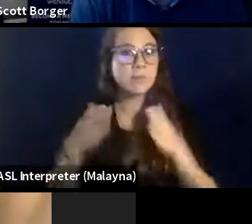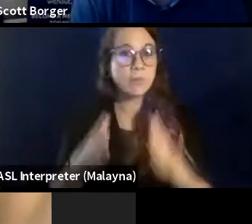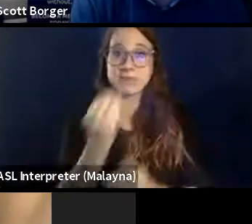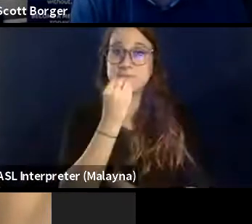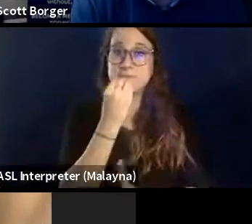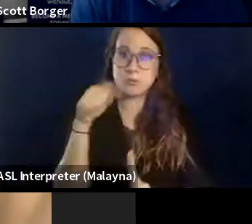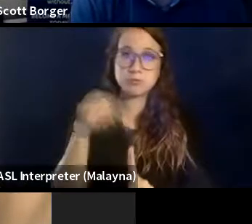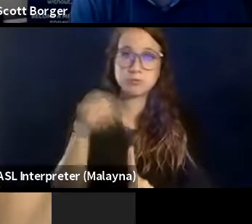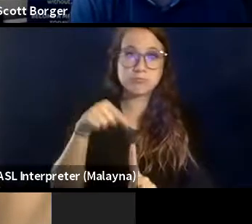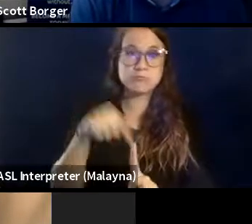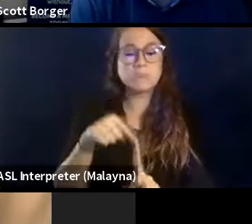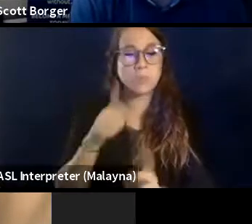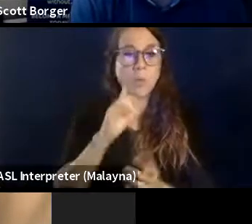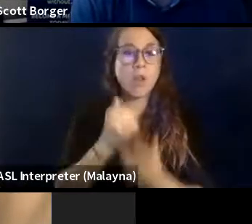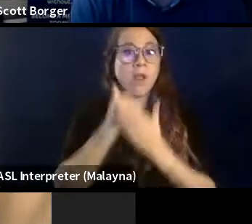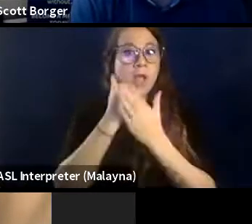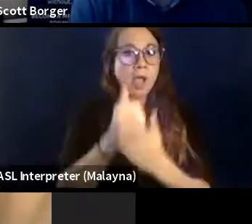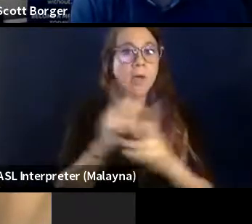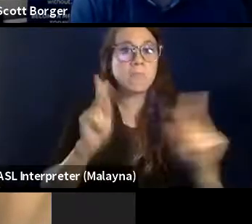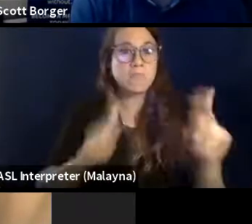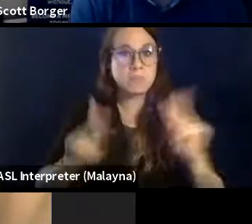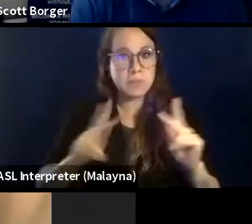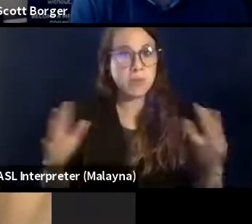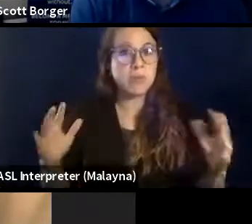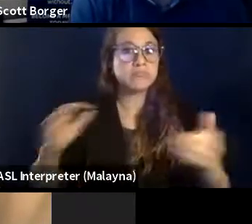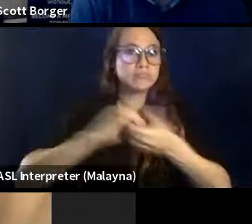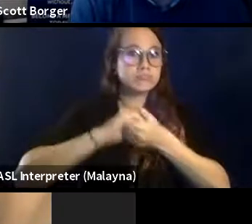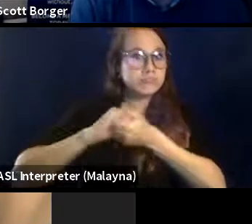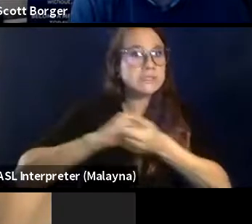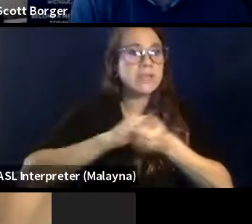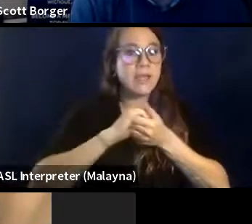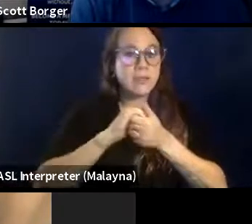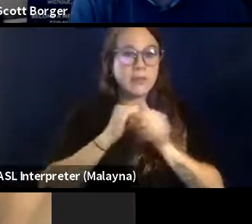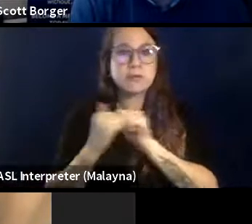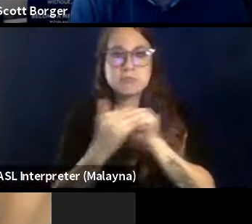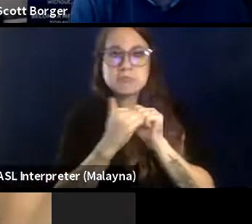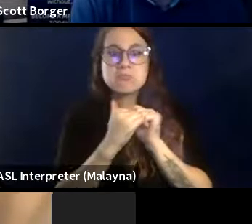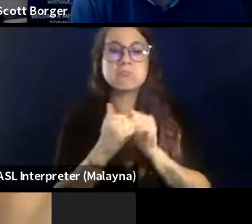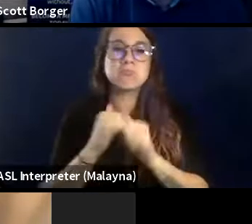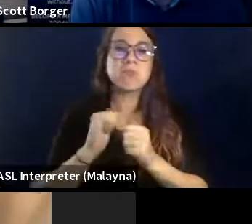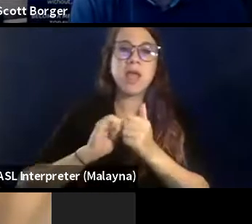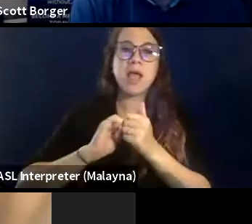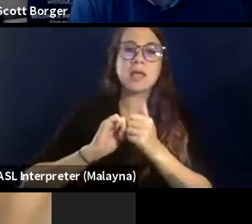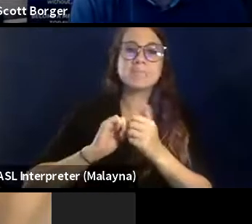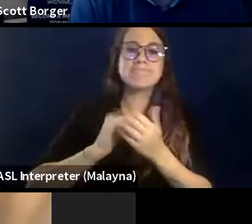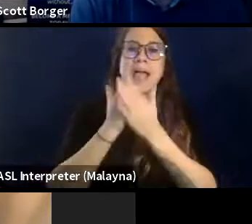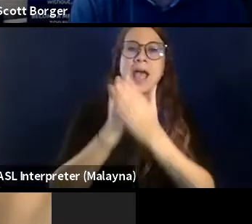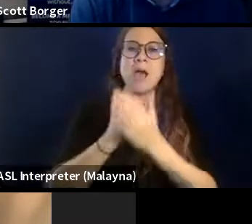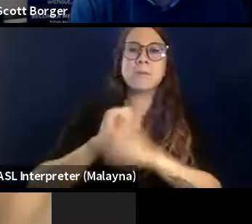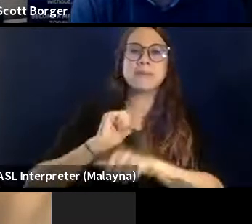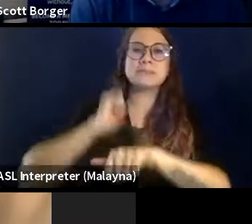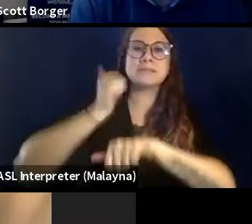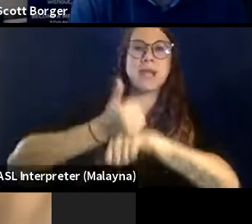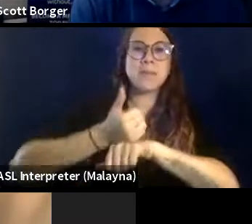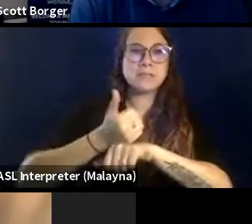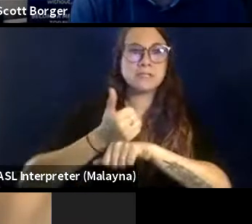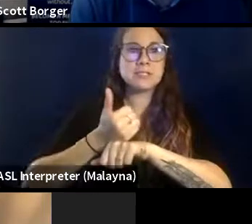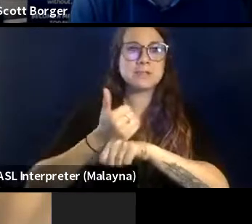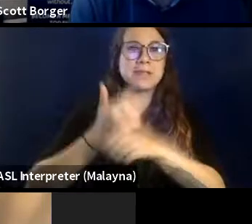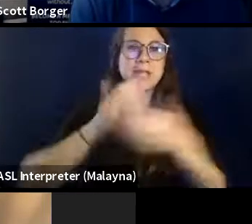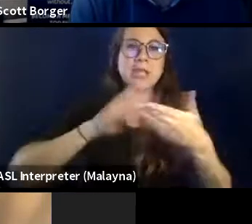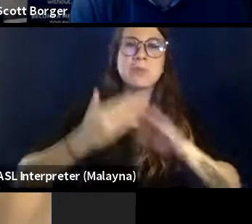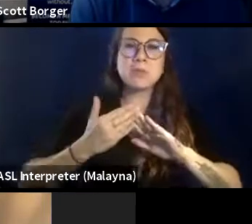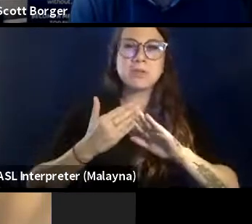definitely helps bring people together, and does help establish a sense of community. And I love the idea of these